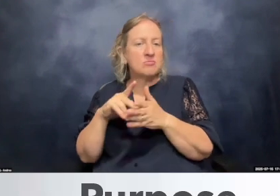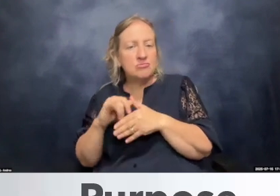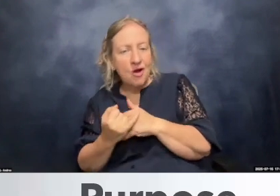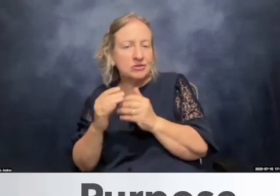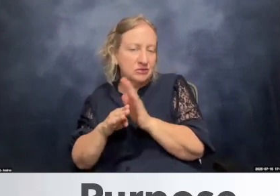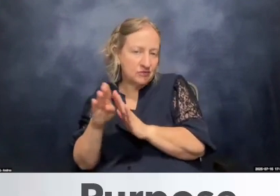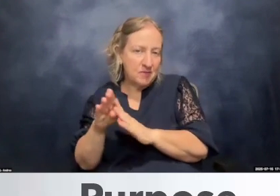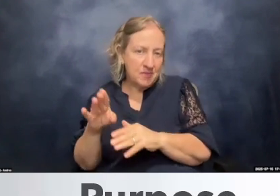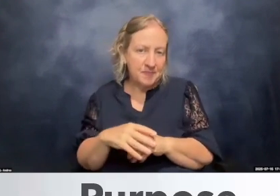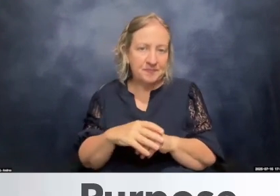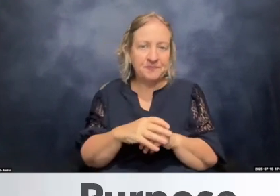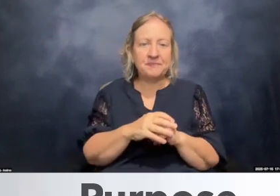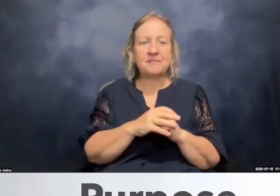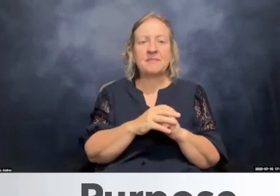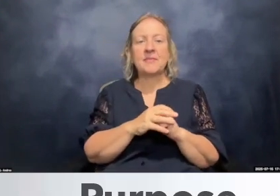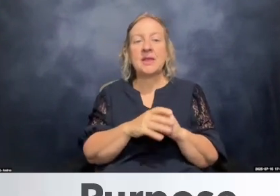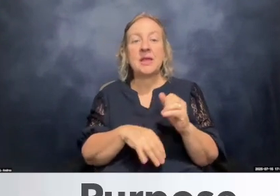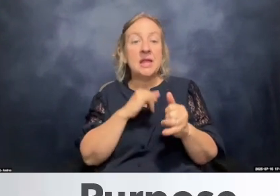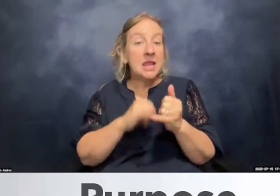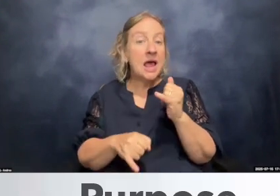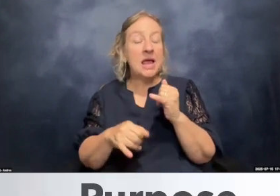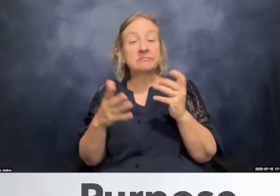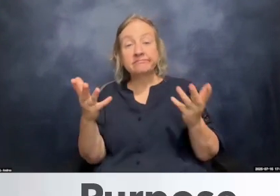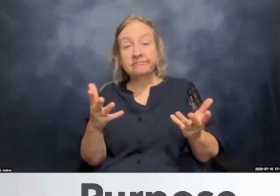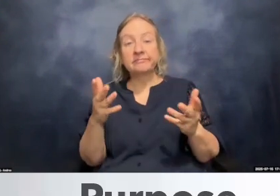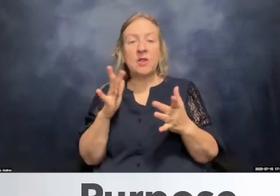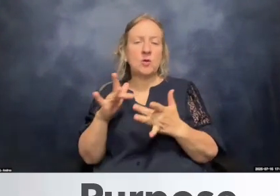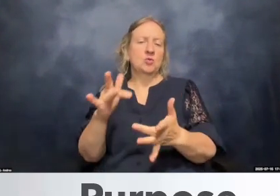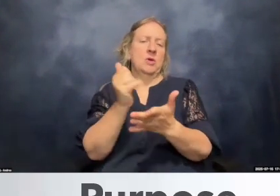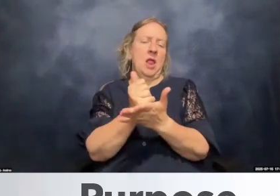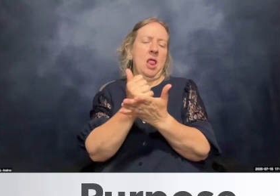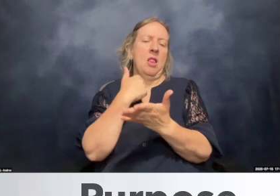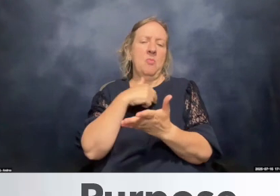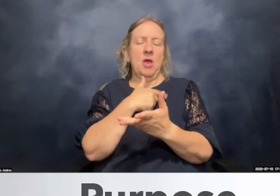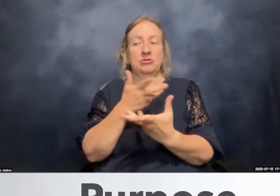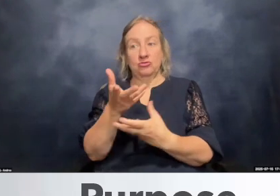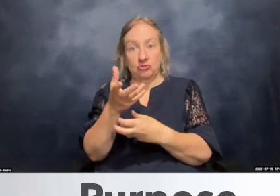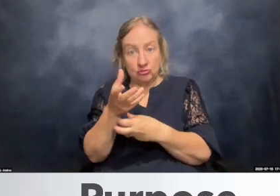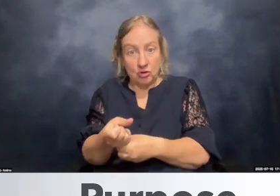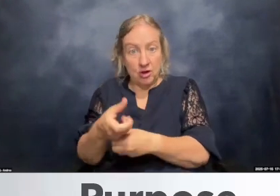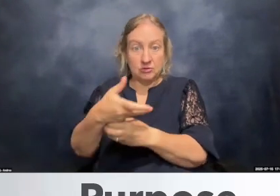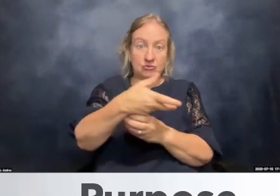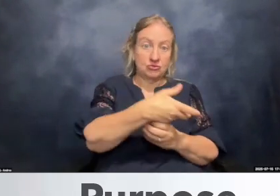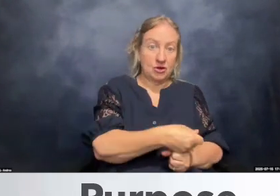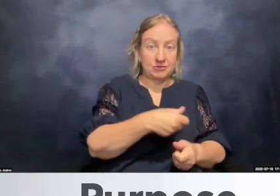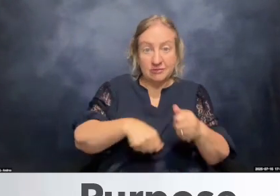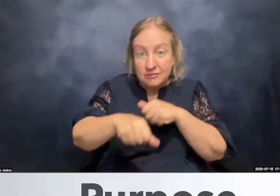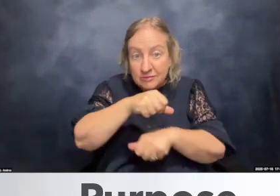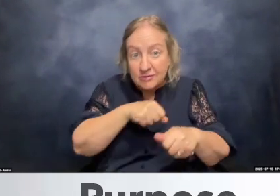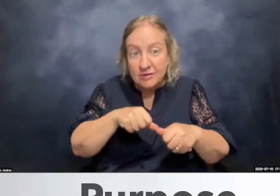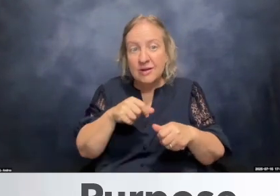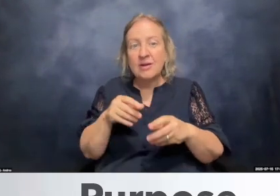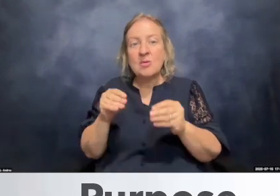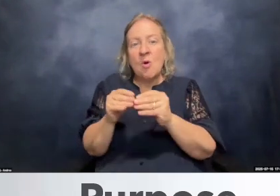And 4, lastly, the tours aim to facilitate trust and strengthen relationships through the meaningful dialogue between